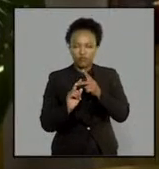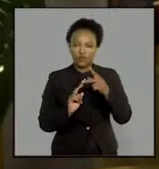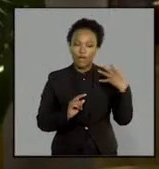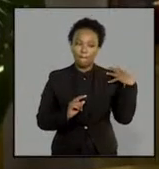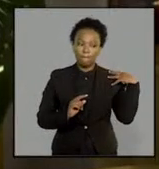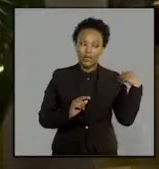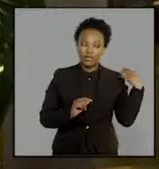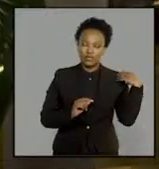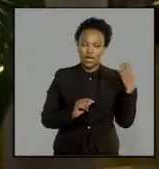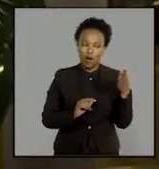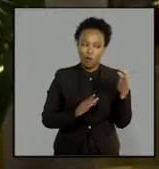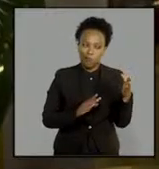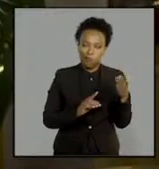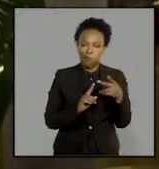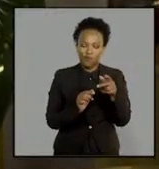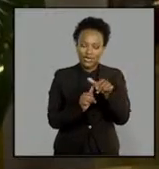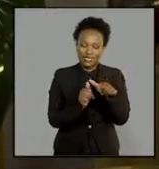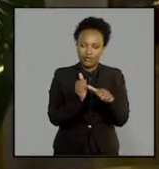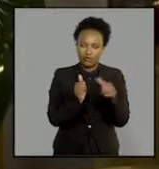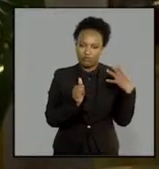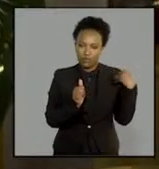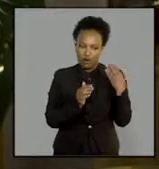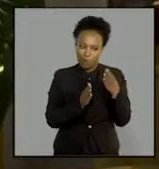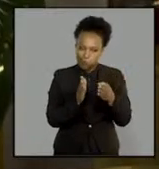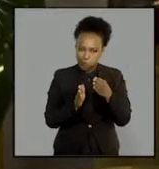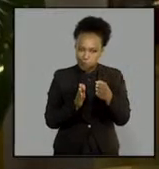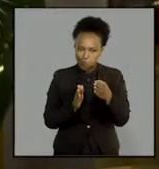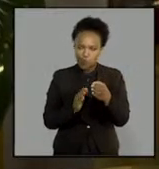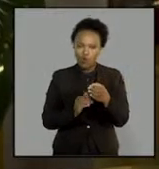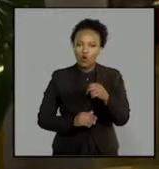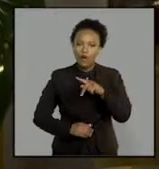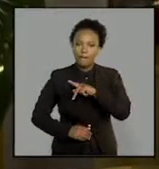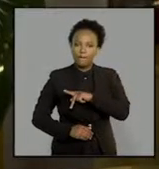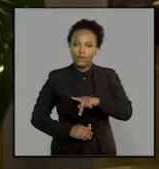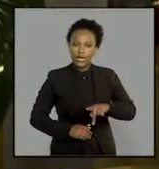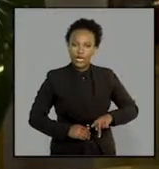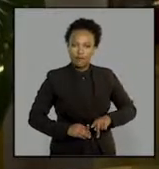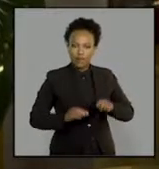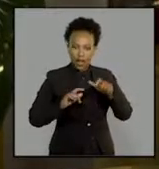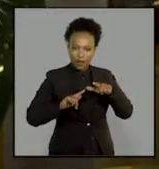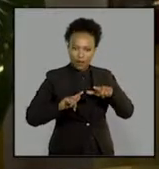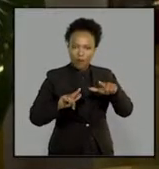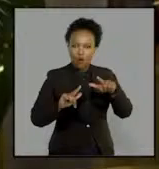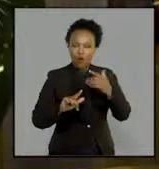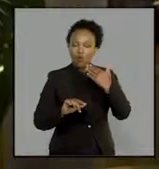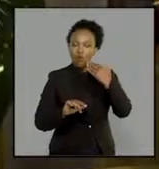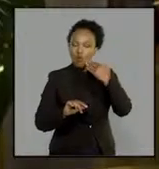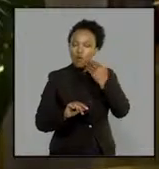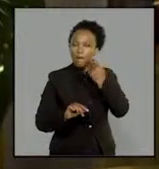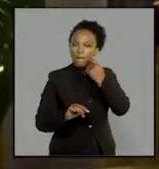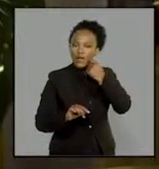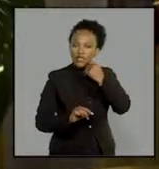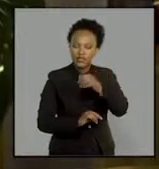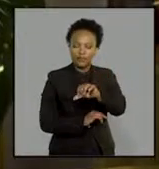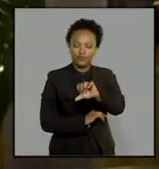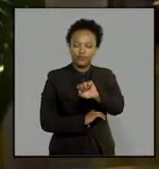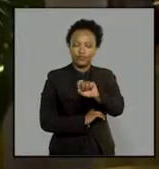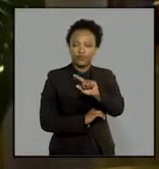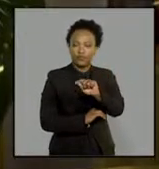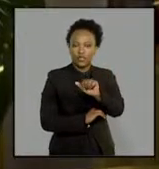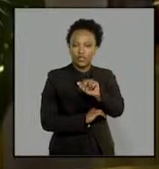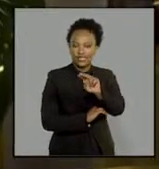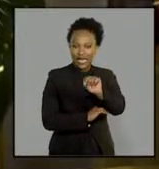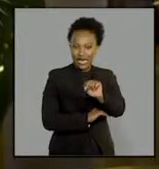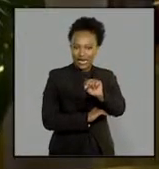Ramaphosa, ministers and deputy ministers here present, Premier of Limpopo Province, Mr. Stan